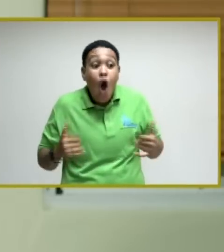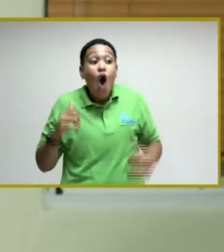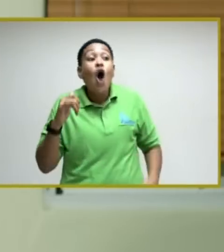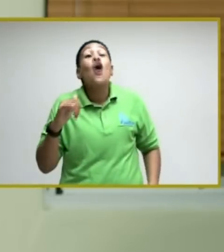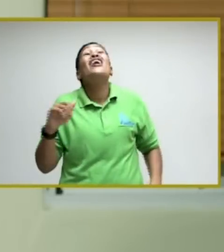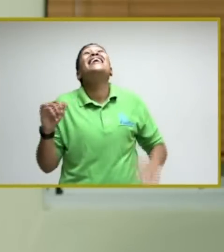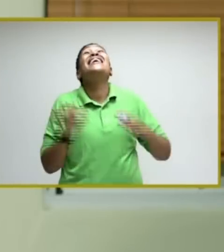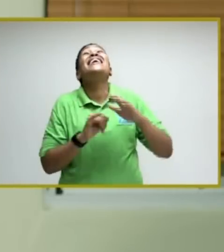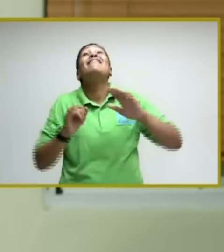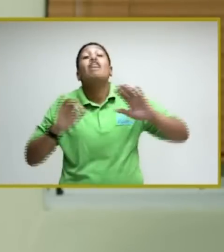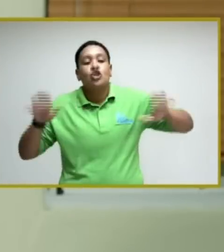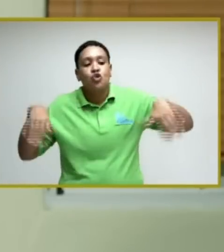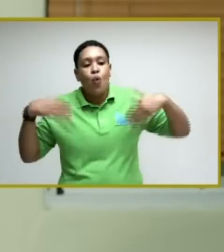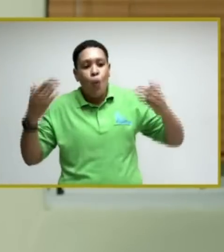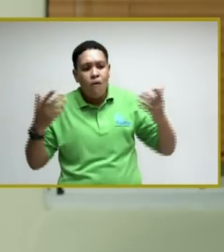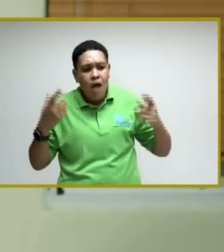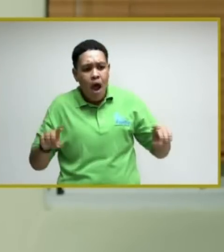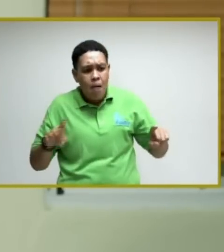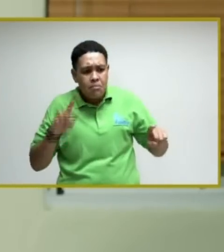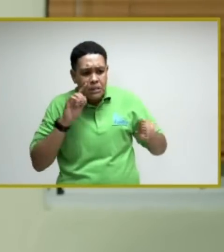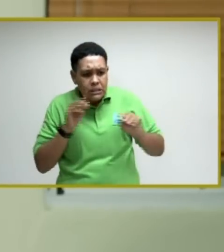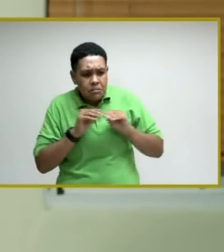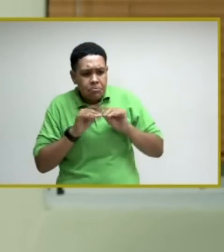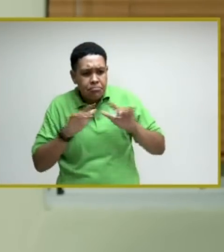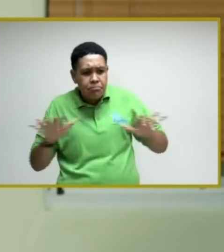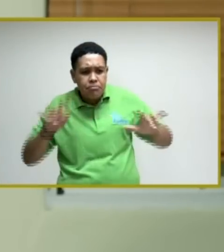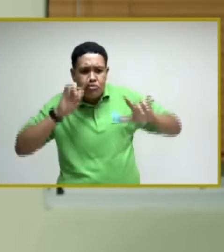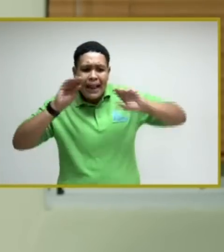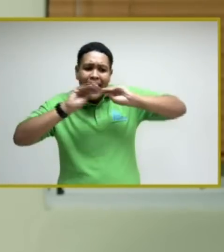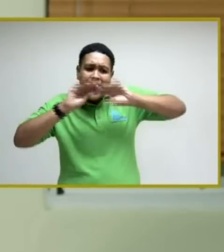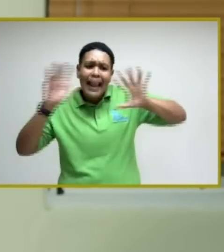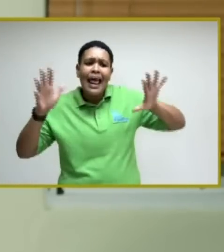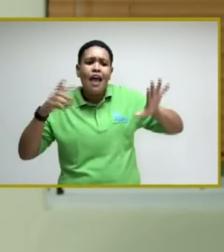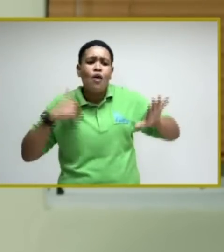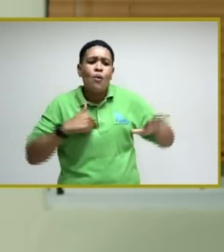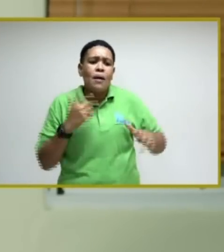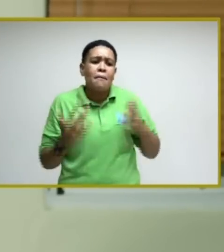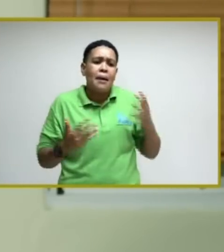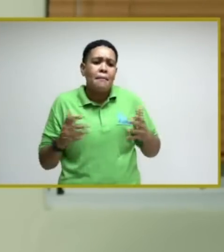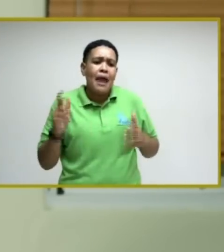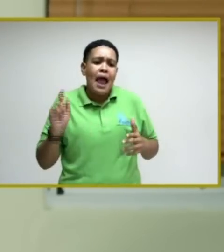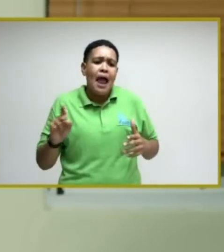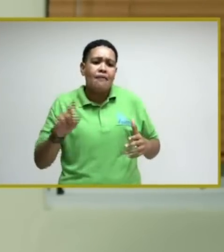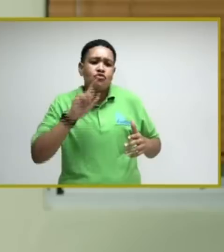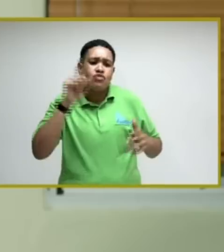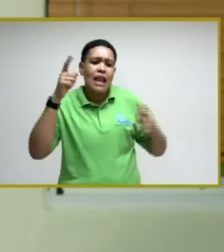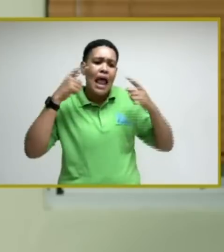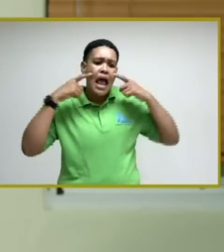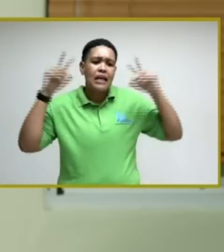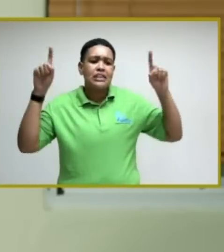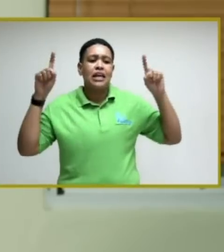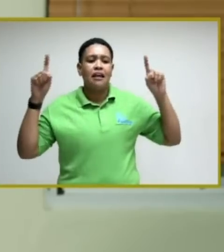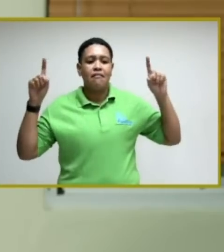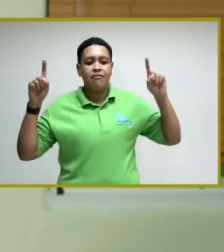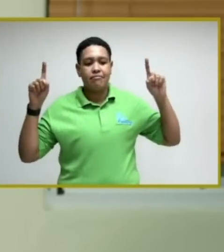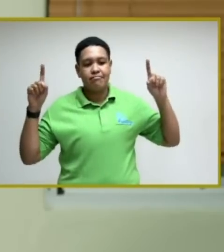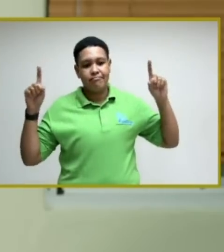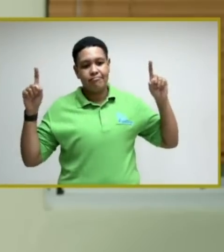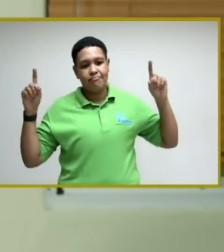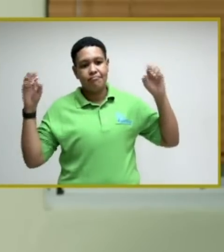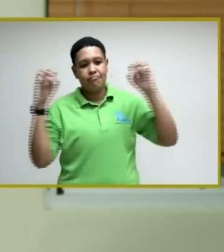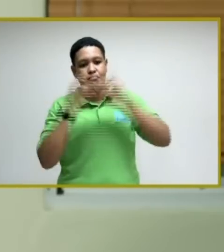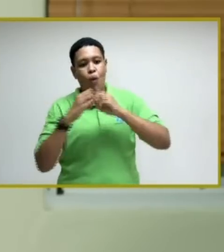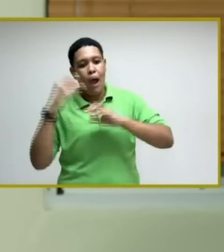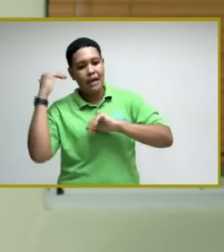are happening, it is clear that we may have to achieve more than that. So